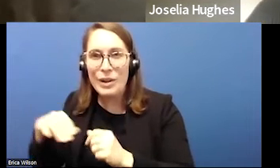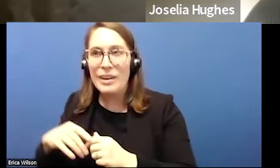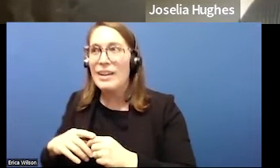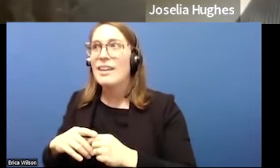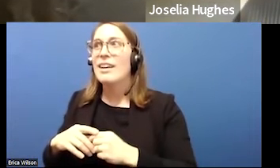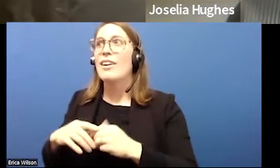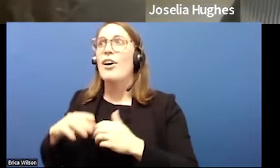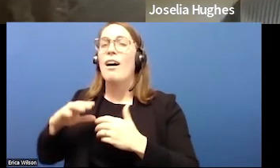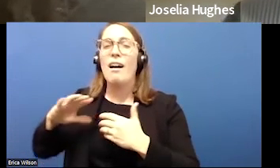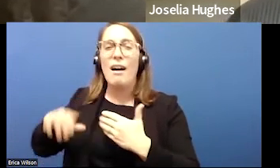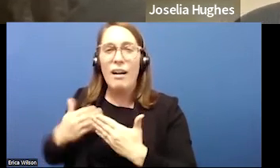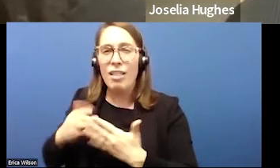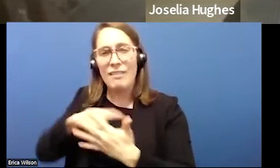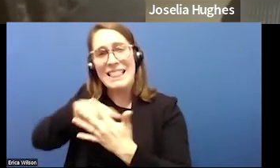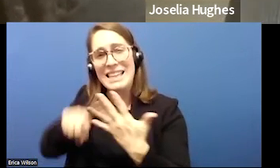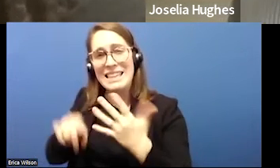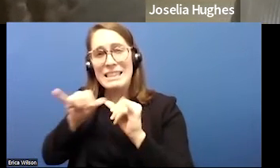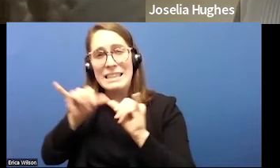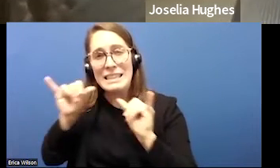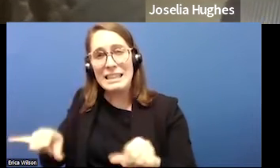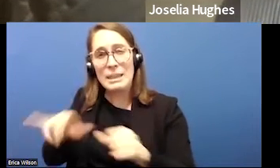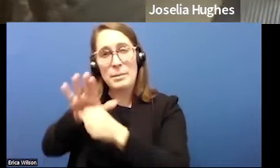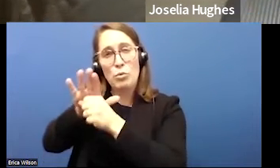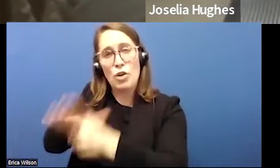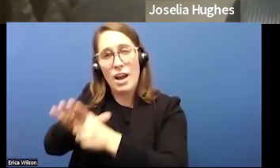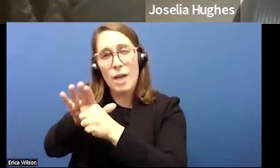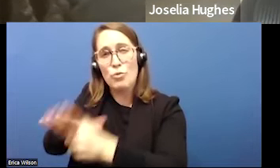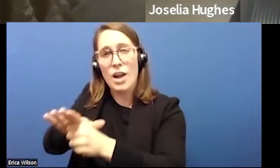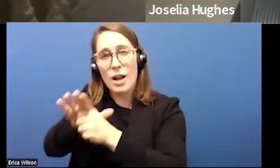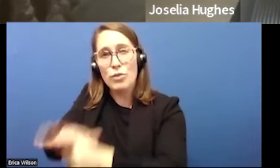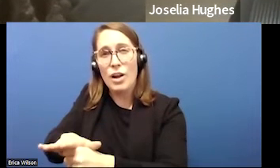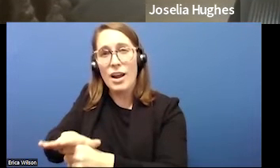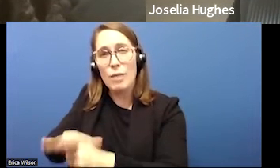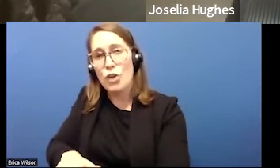But continue, like all of these systems of oppression.